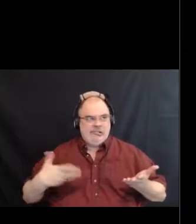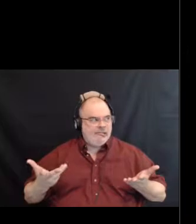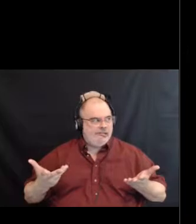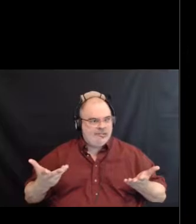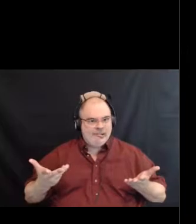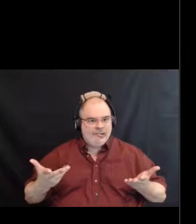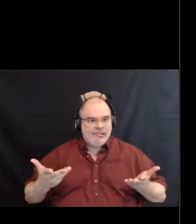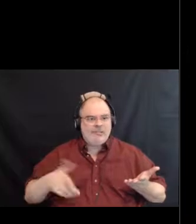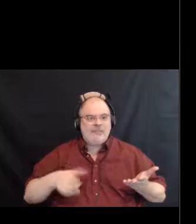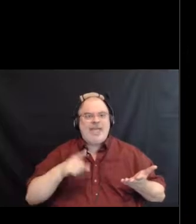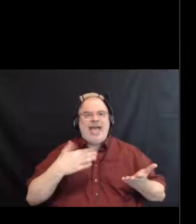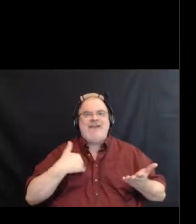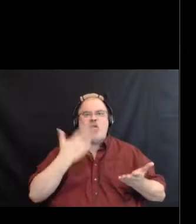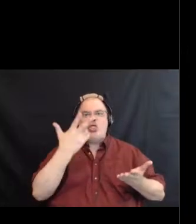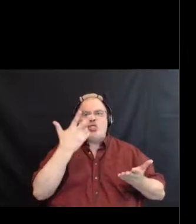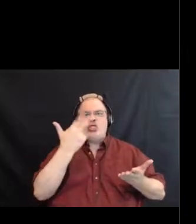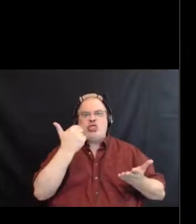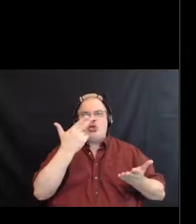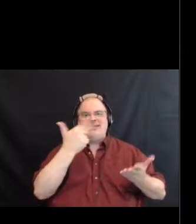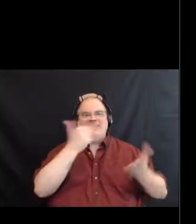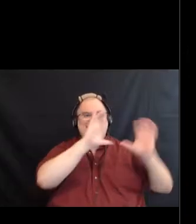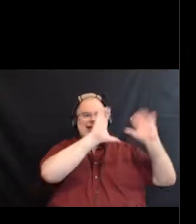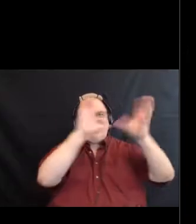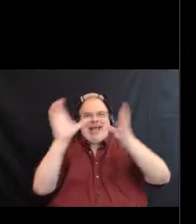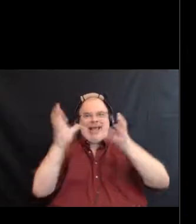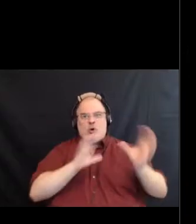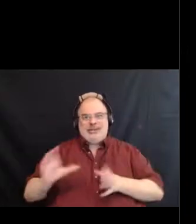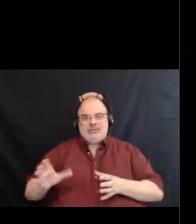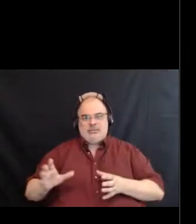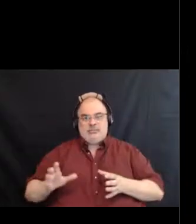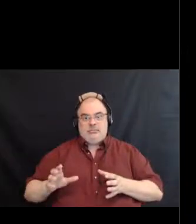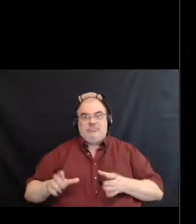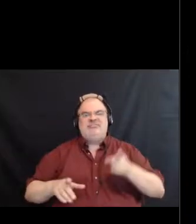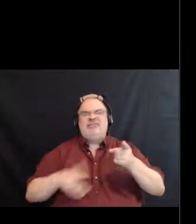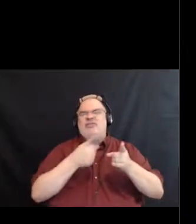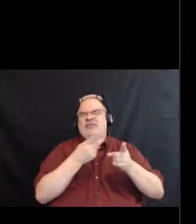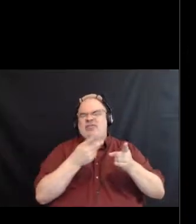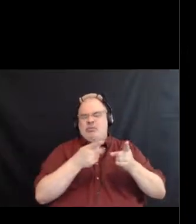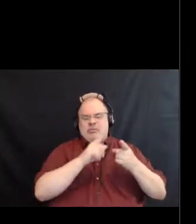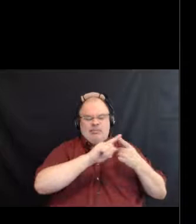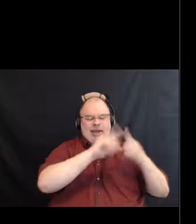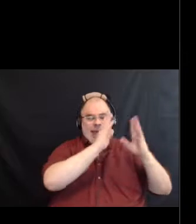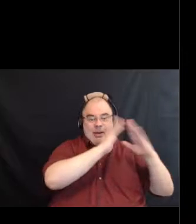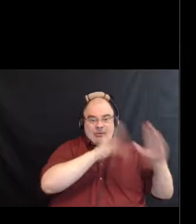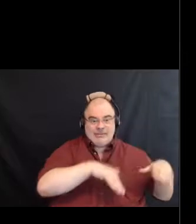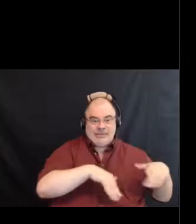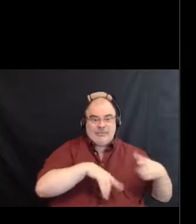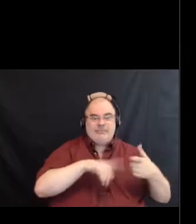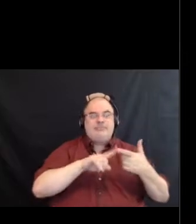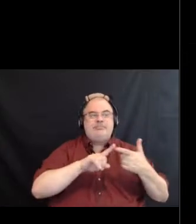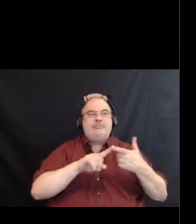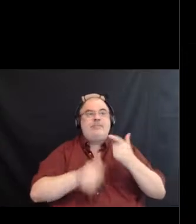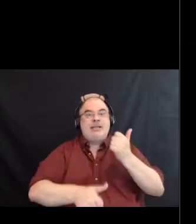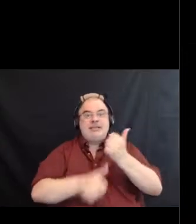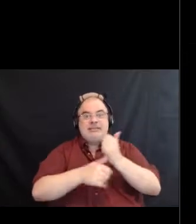provided 13 broad categories, and here's a few of them: housing, assistive